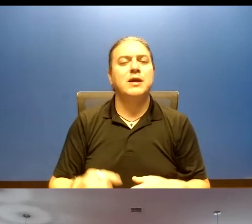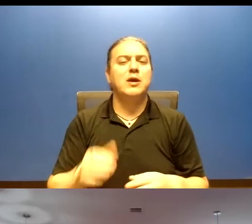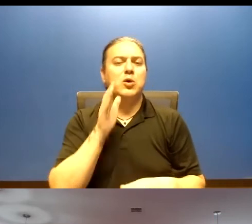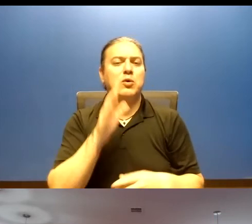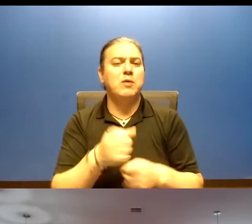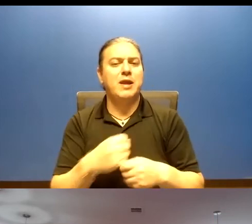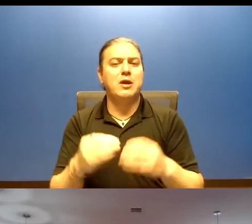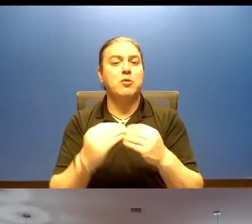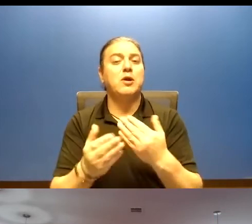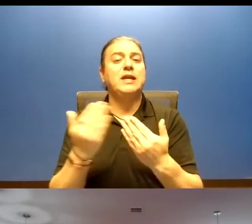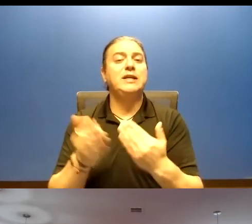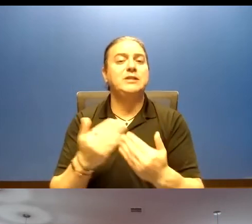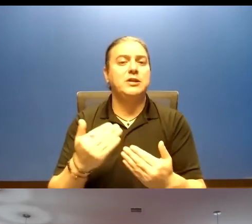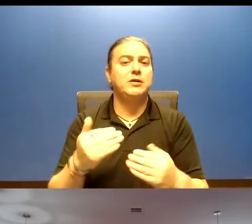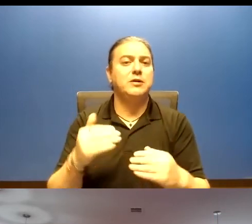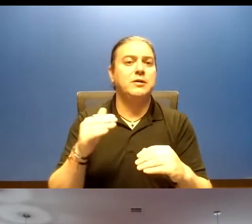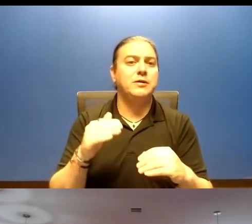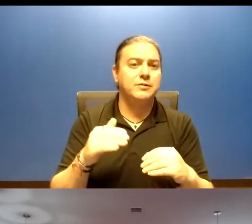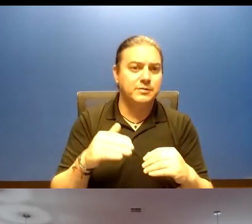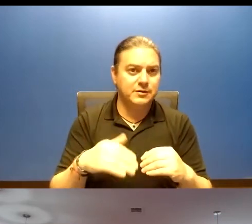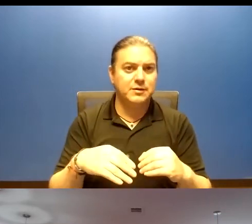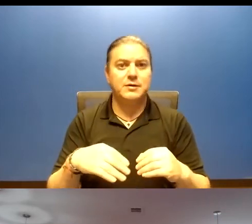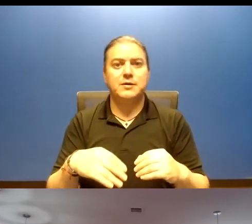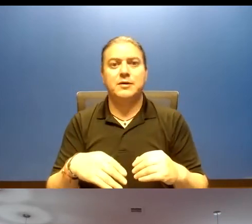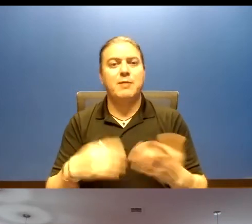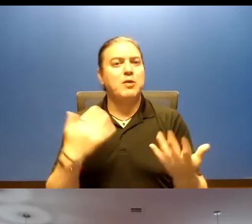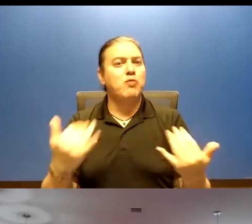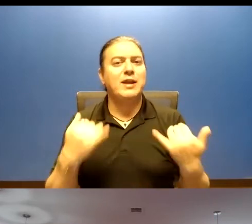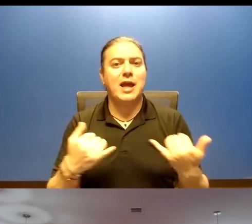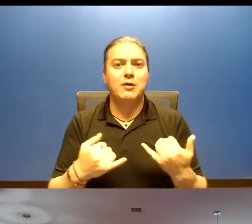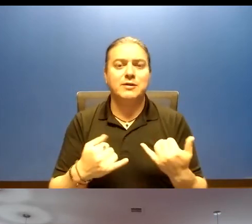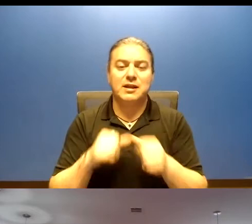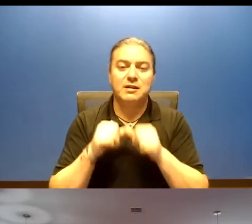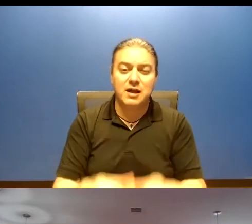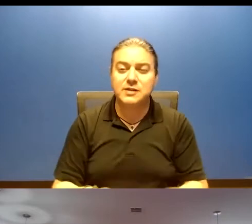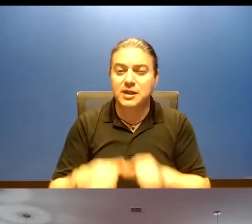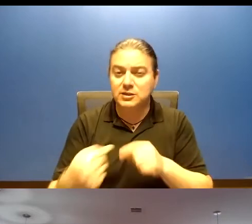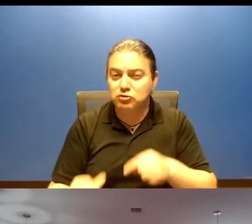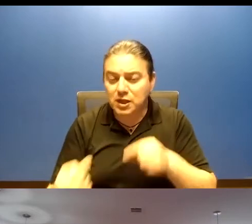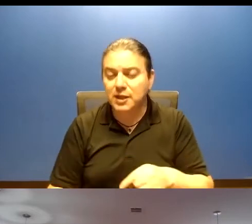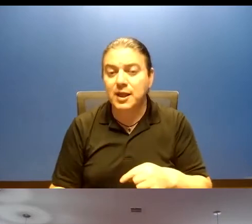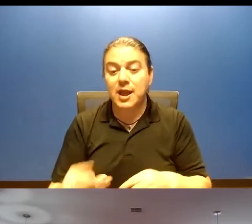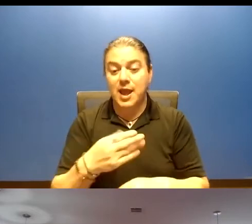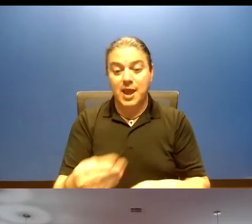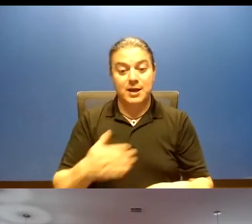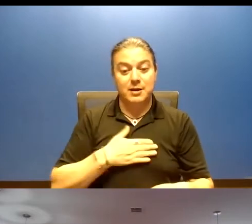than it should or have to be. You know, you're constantly struggling. And as we age as caregivers, our body is fighting against us.